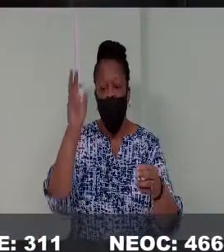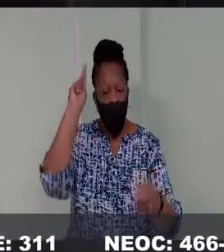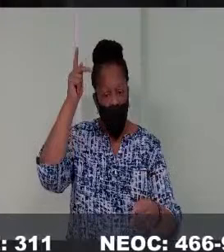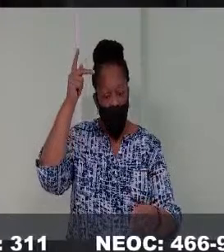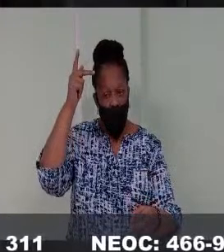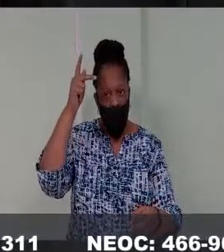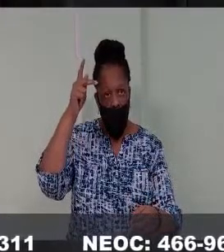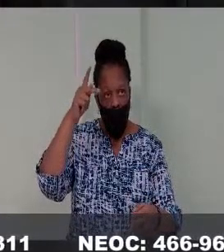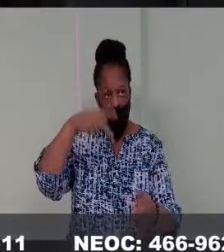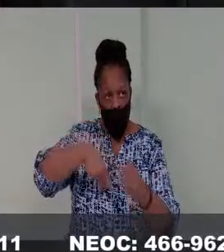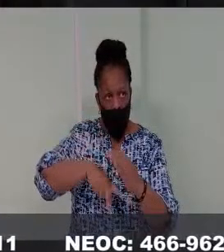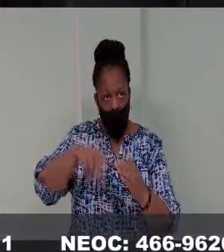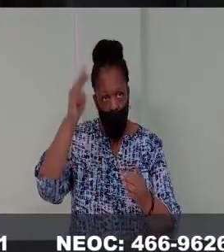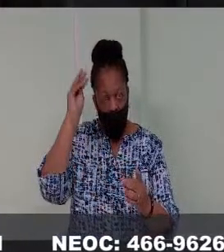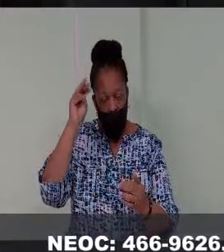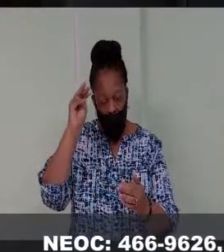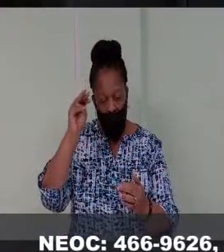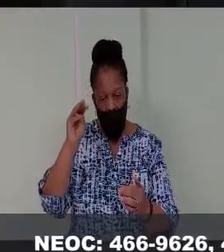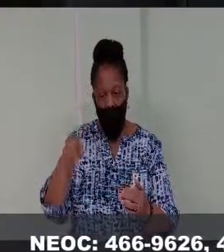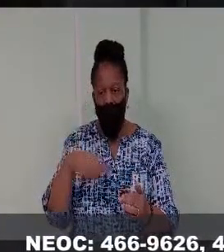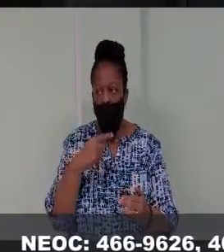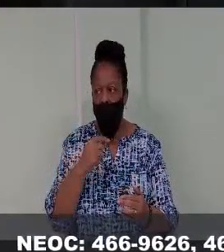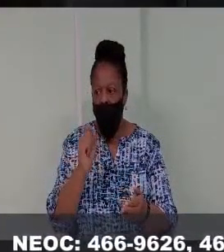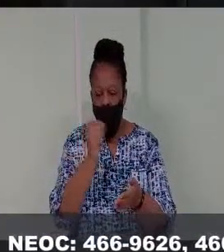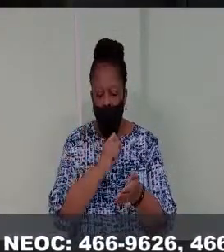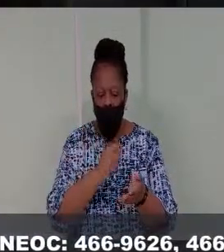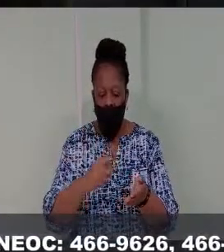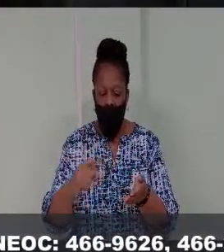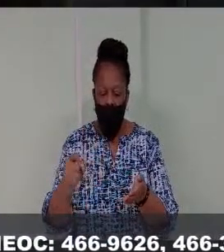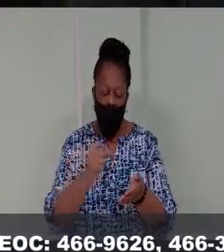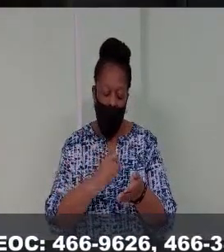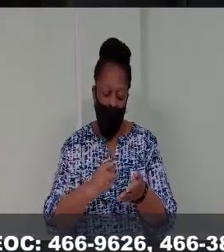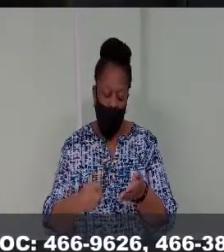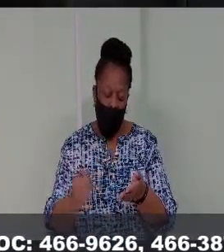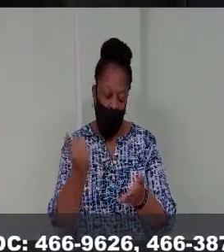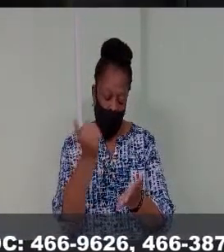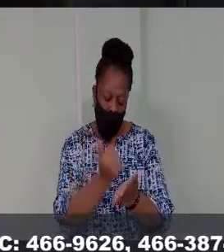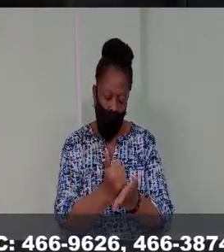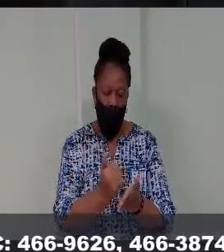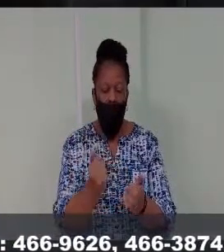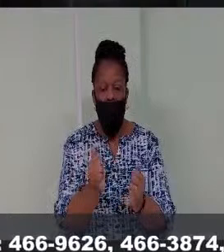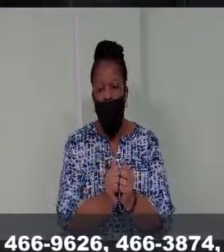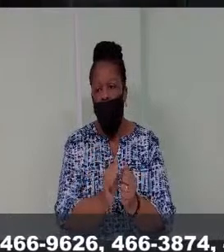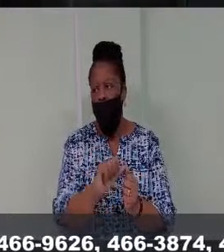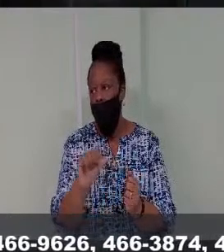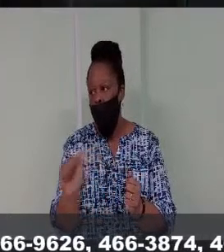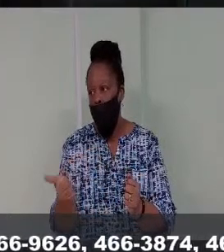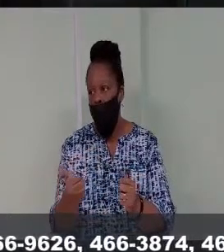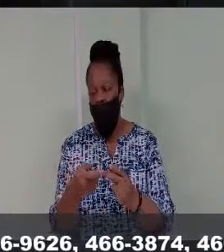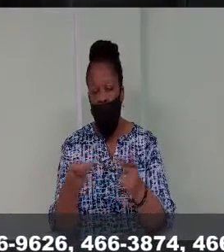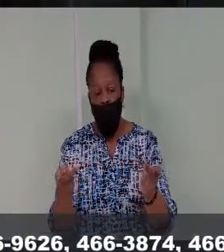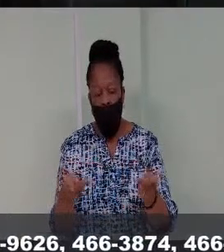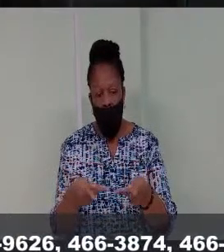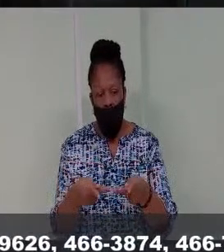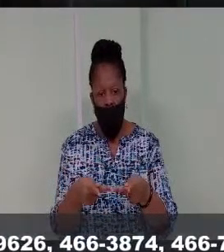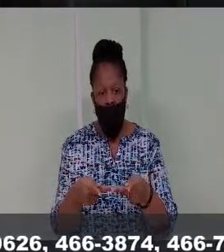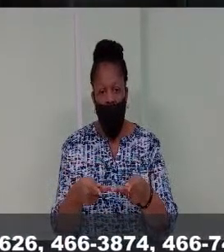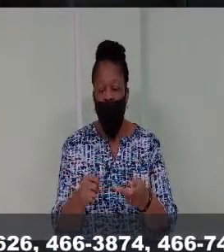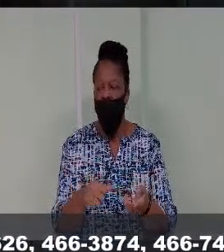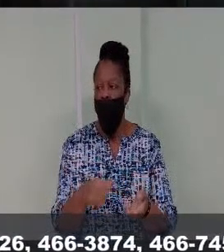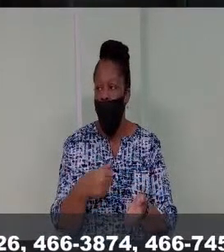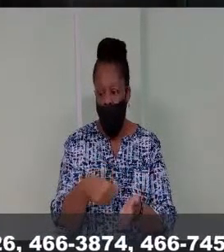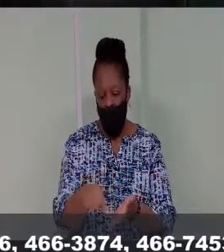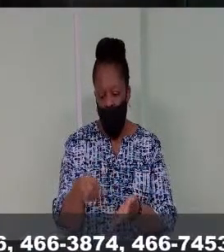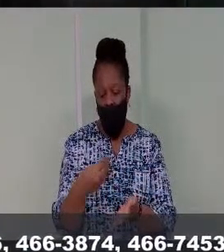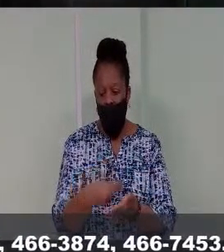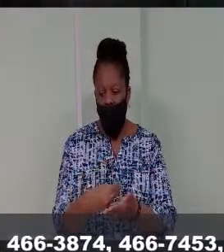agreement with the Global Alliance for Vaccines and Immunizations. Monies were paid to ensure that